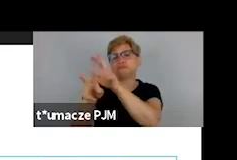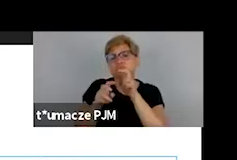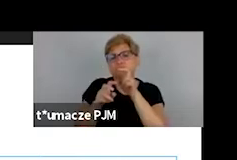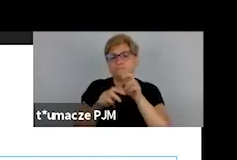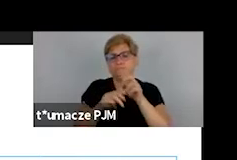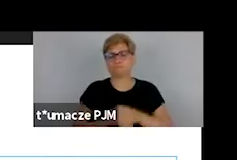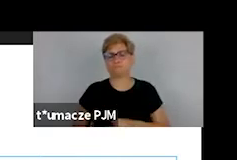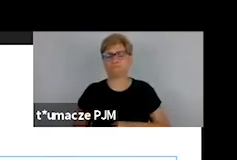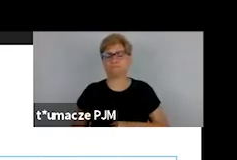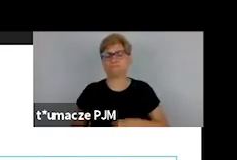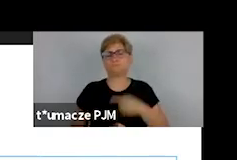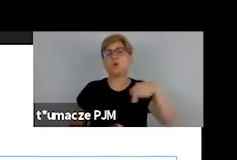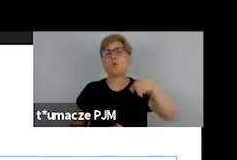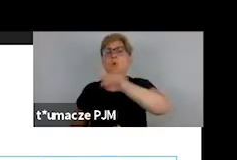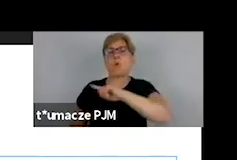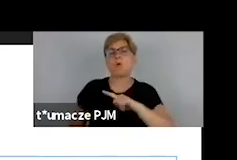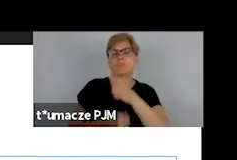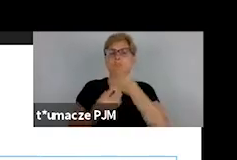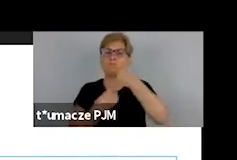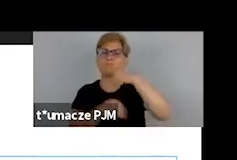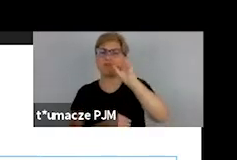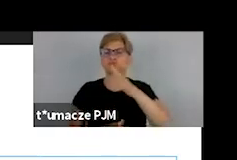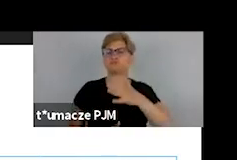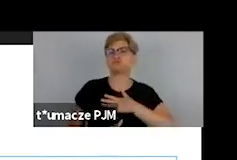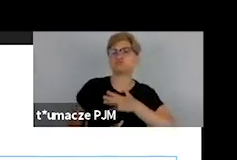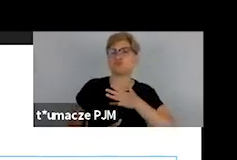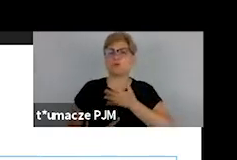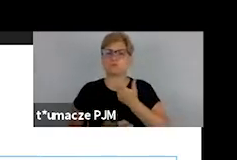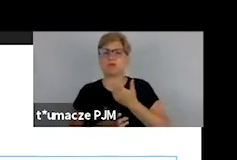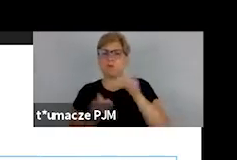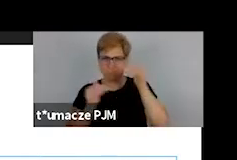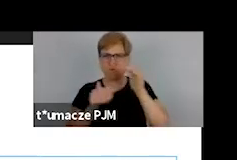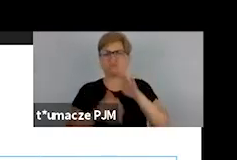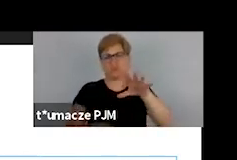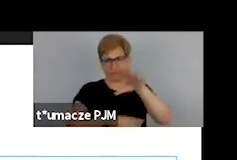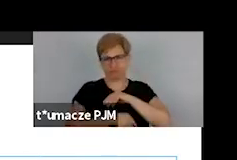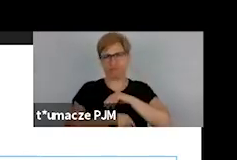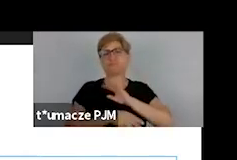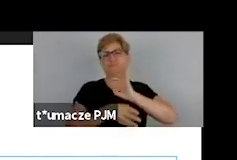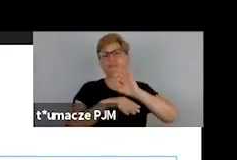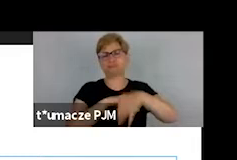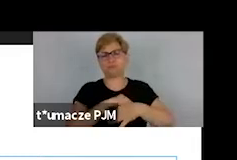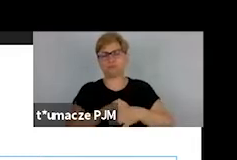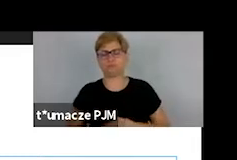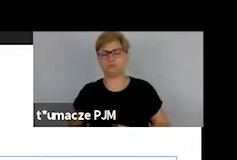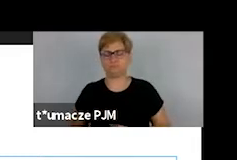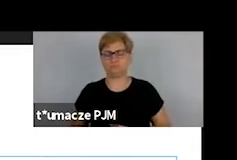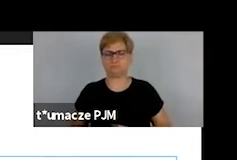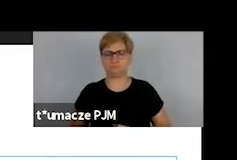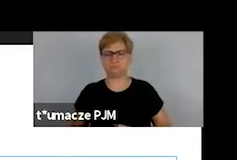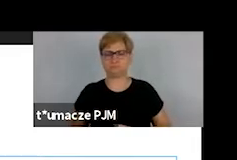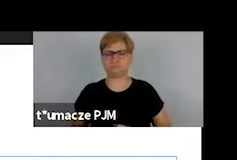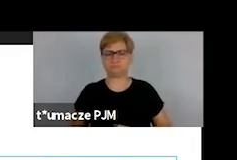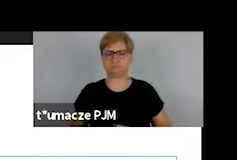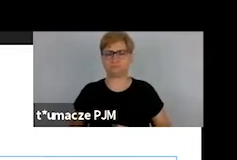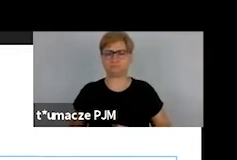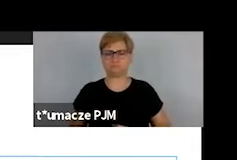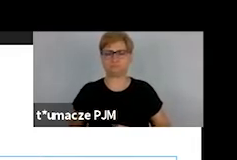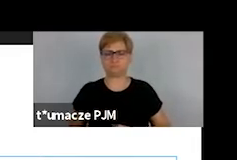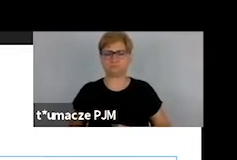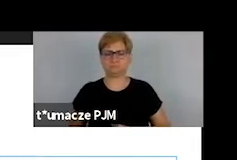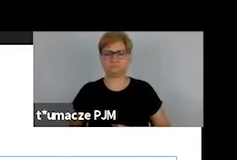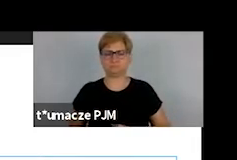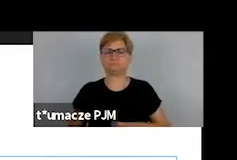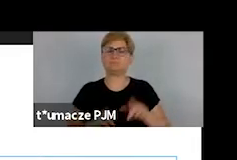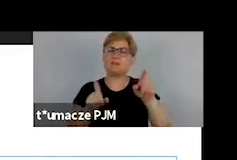in destitute poverty. And then some other things that I think we kind of know, but that we don't pay a lot of attention to in a lot of the